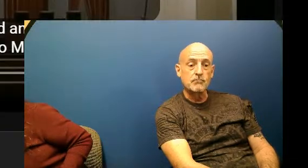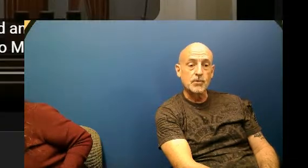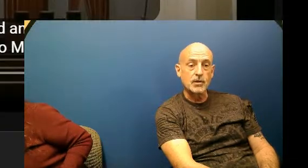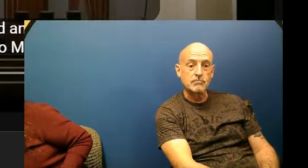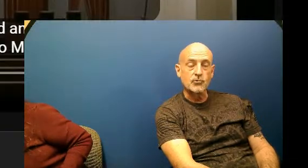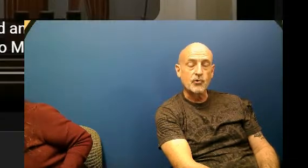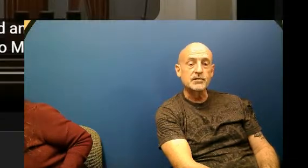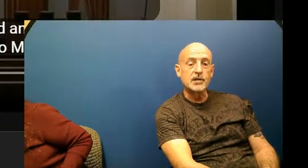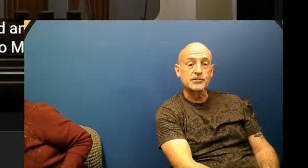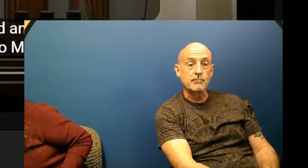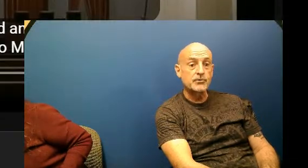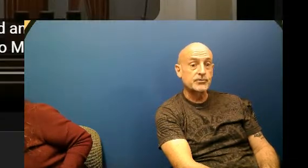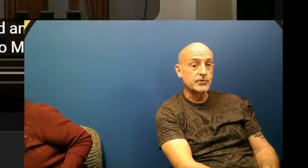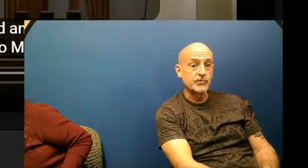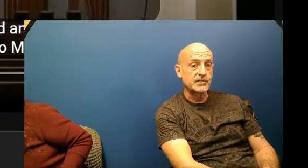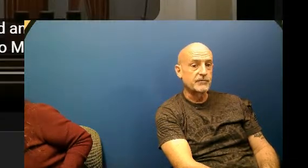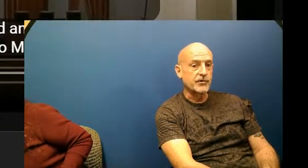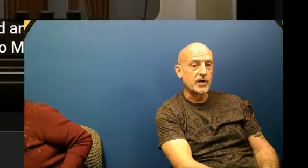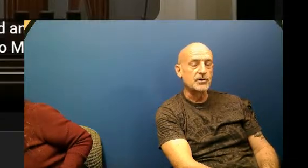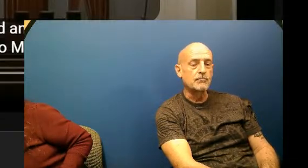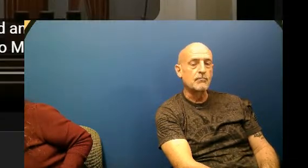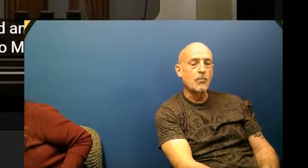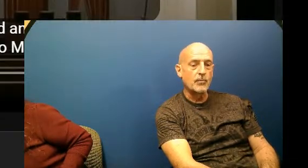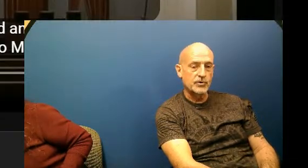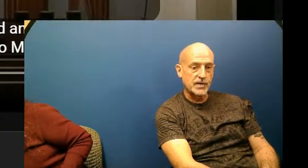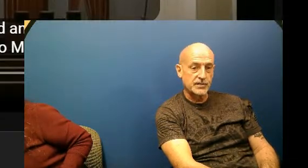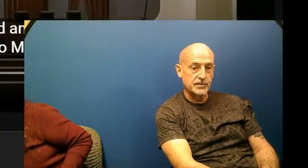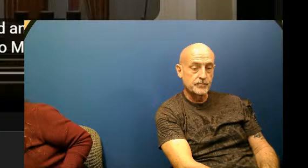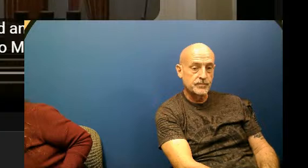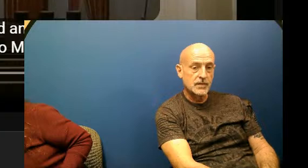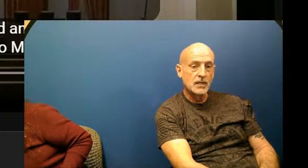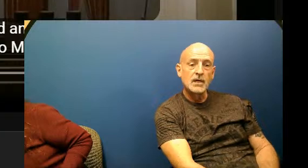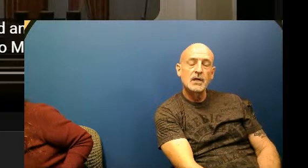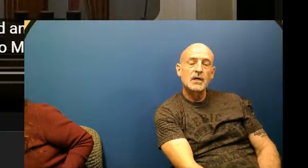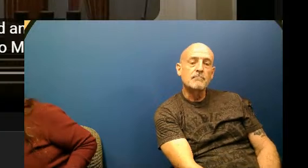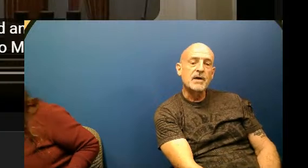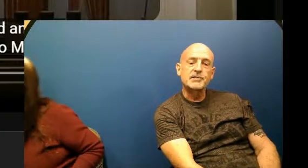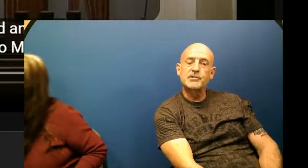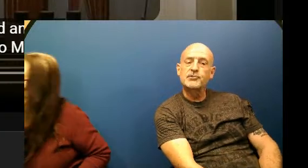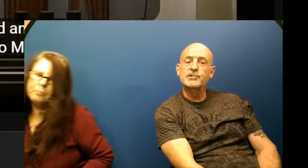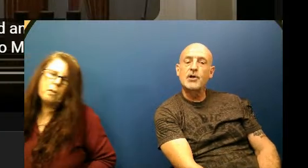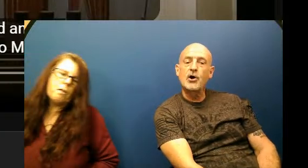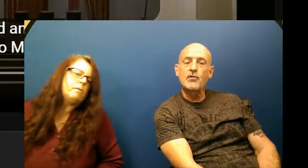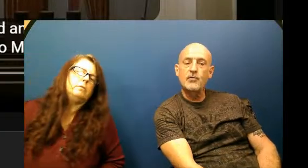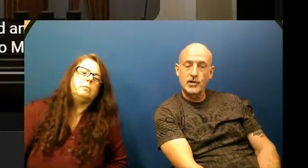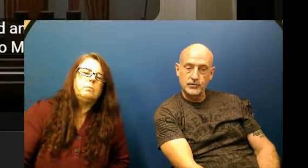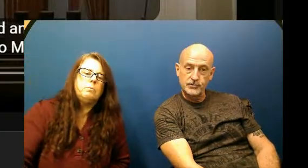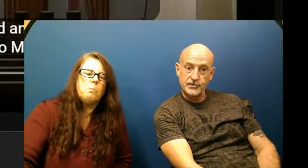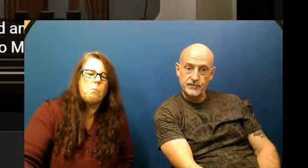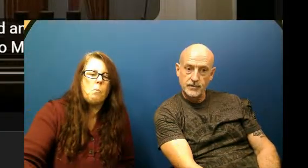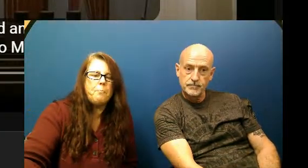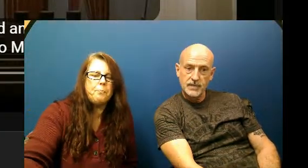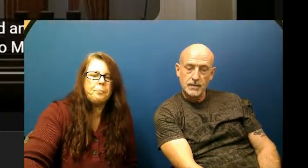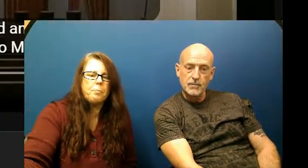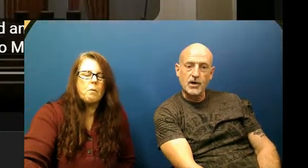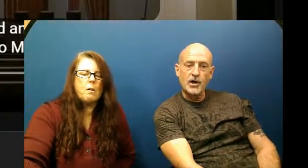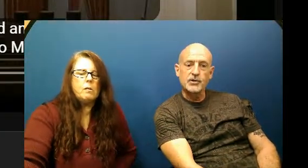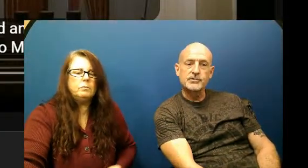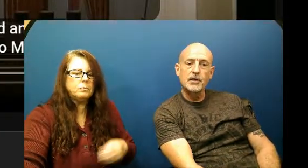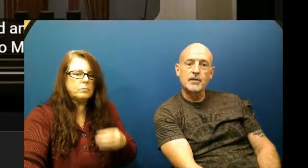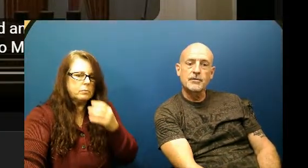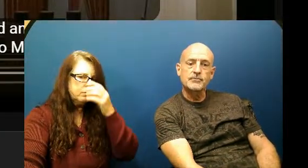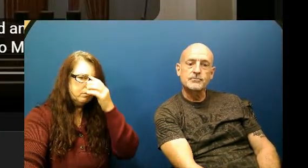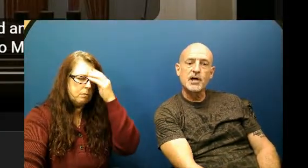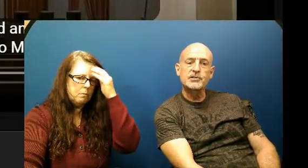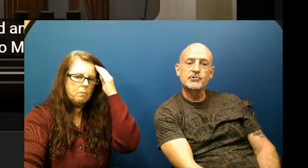receives is supposed to receive a great deal more protection. Best interest is over-inclusive